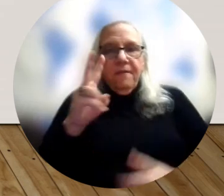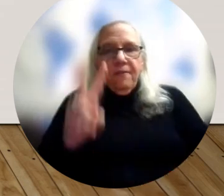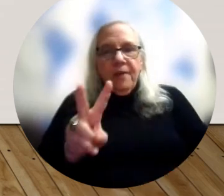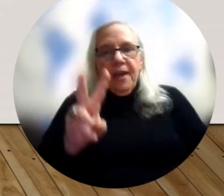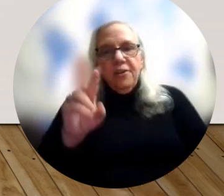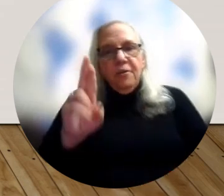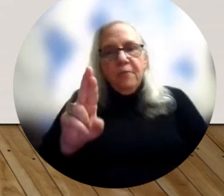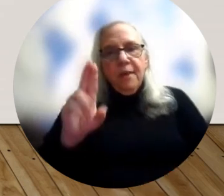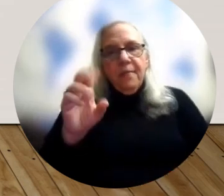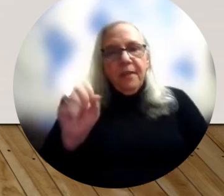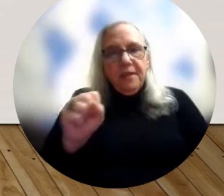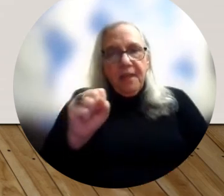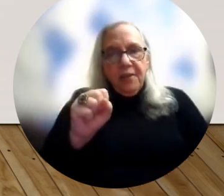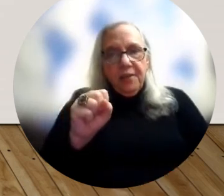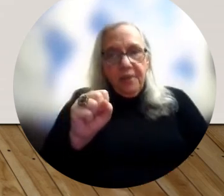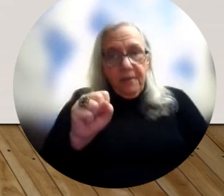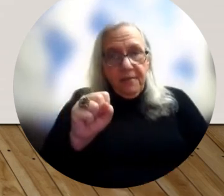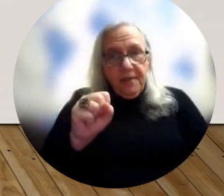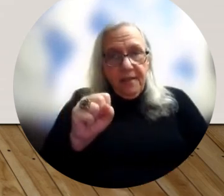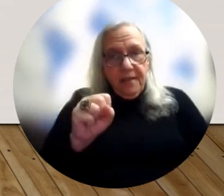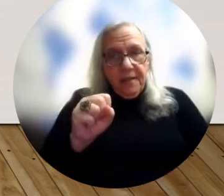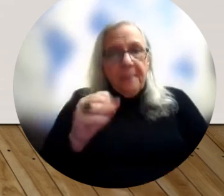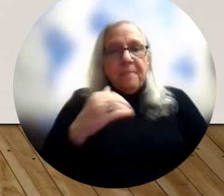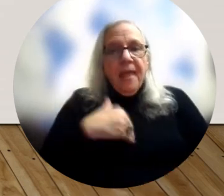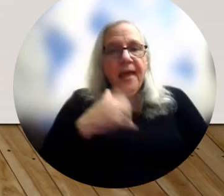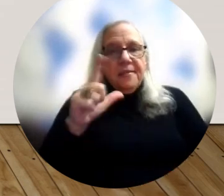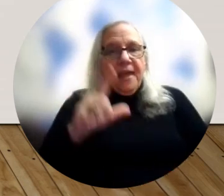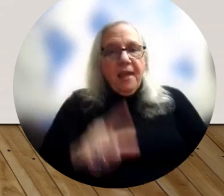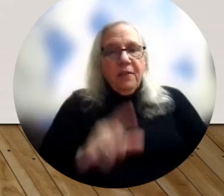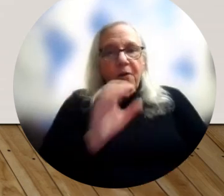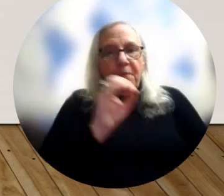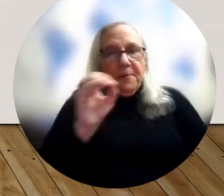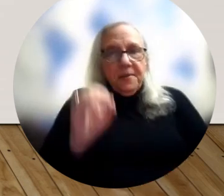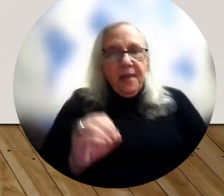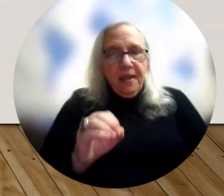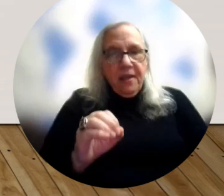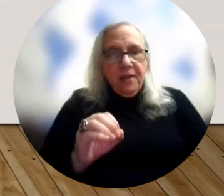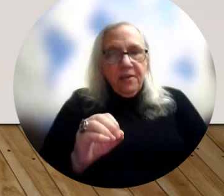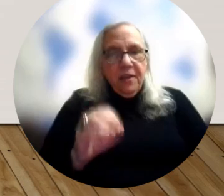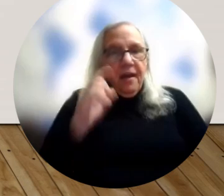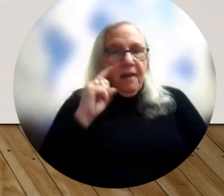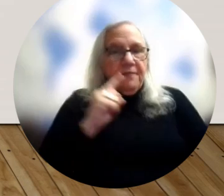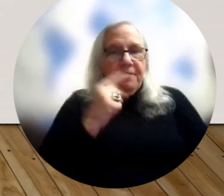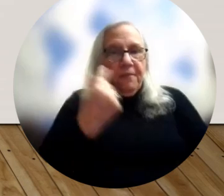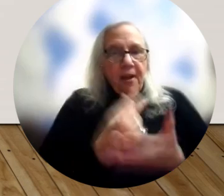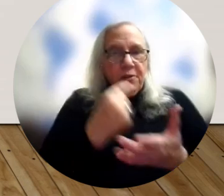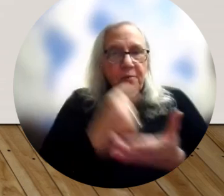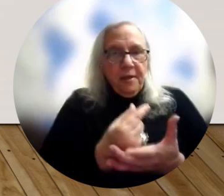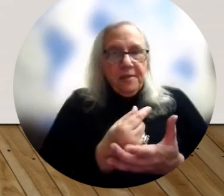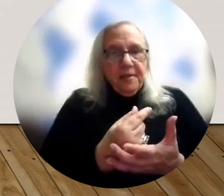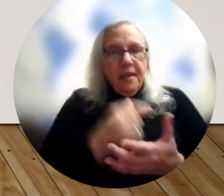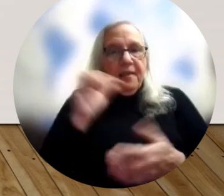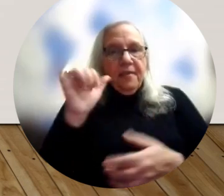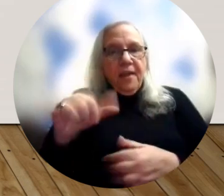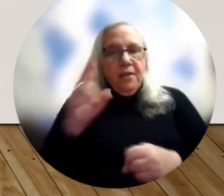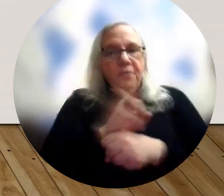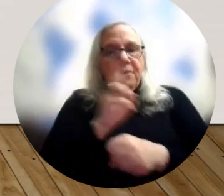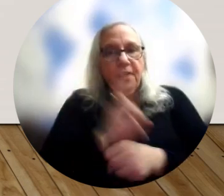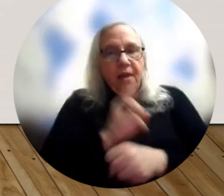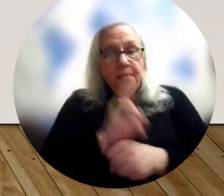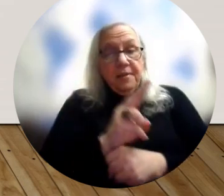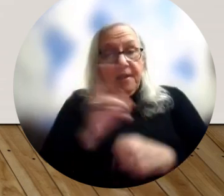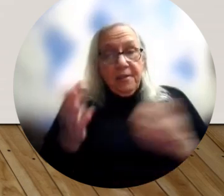is vocational rehabilitation services has a low percentage of deaf graduates